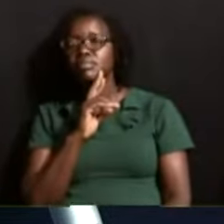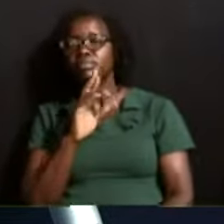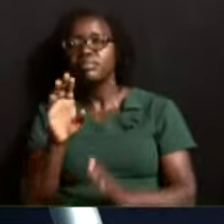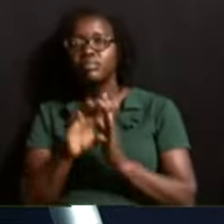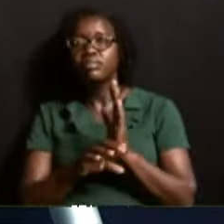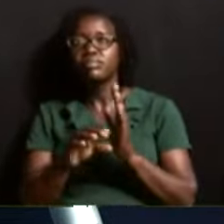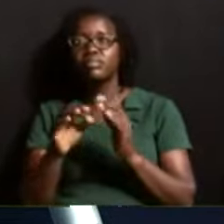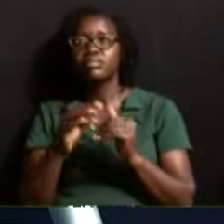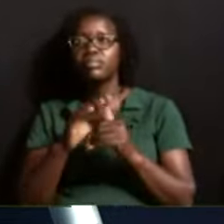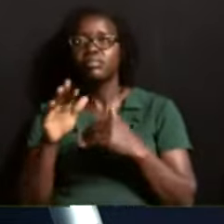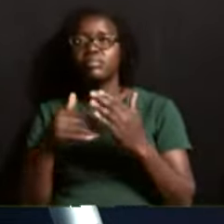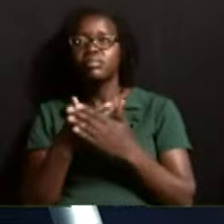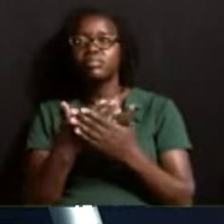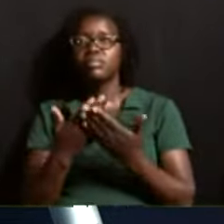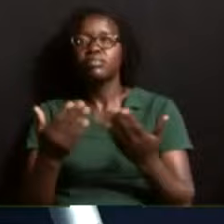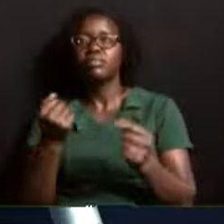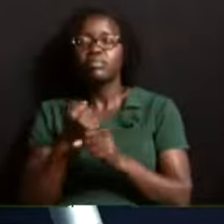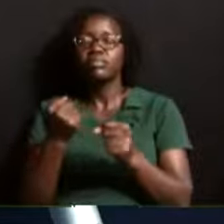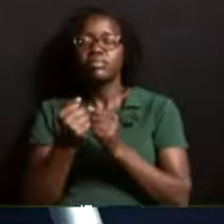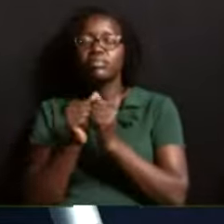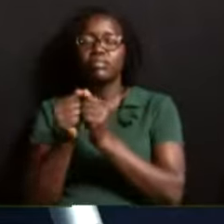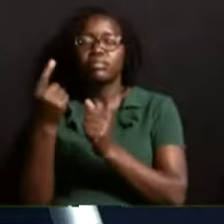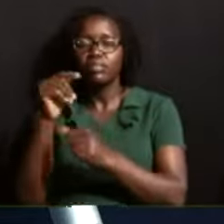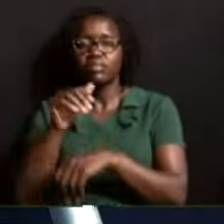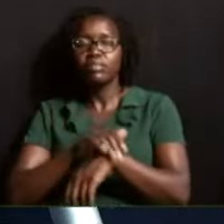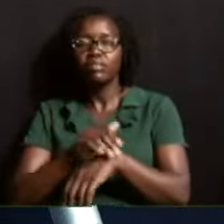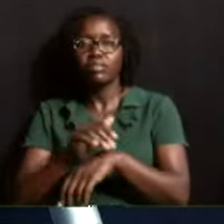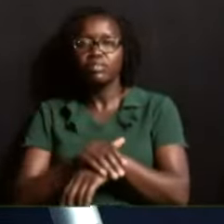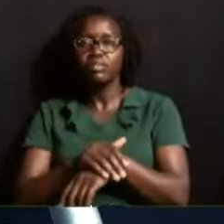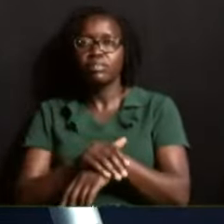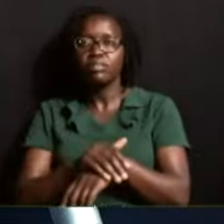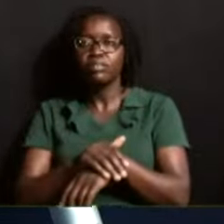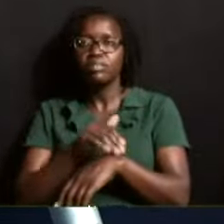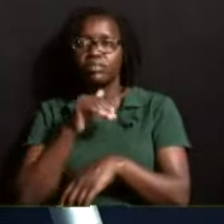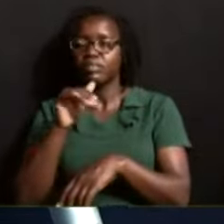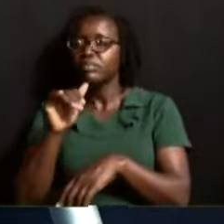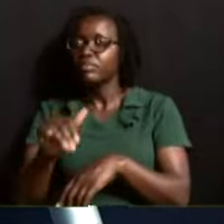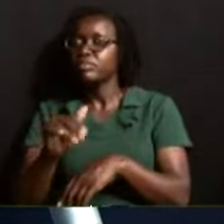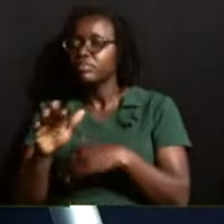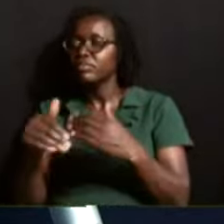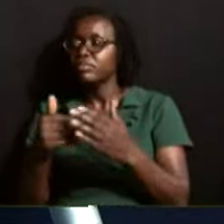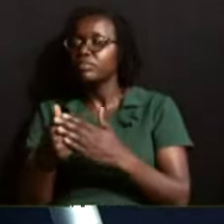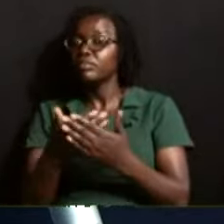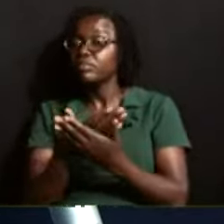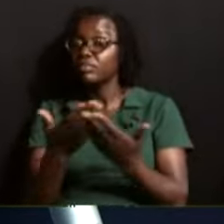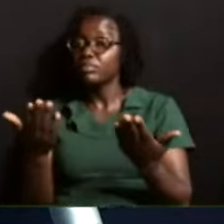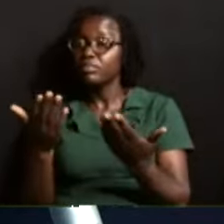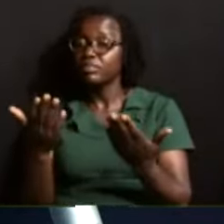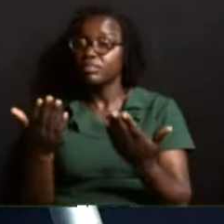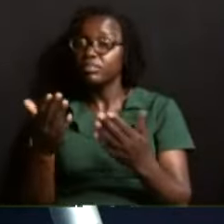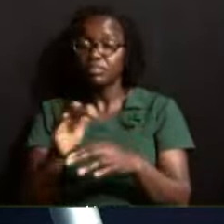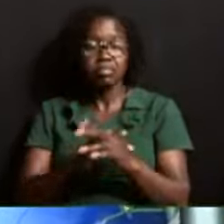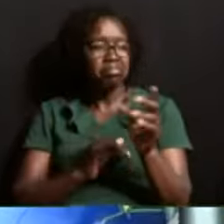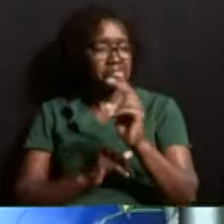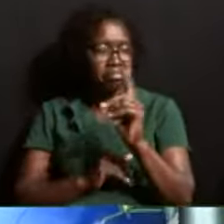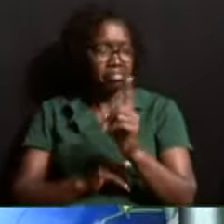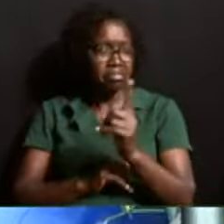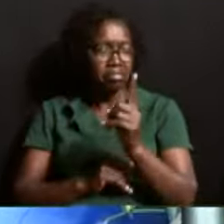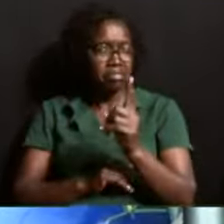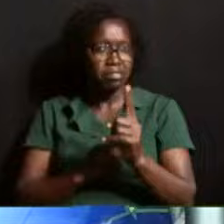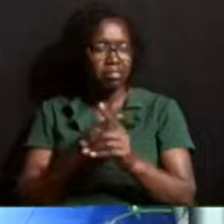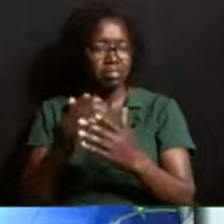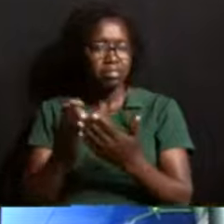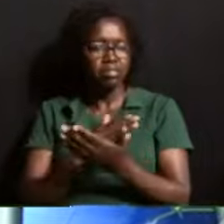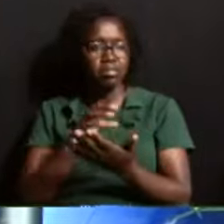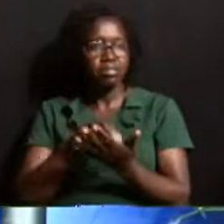Romans 8:28, all things work together for good. Not that all things are good. Okay? There are some situations